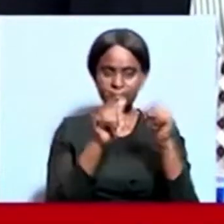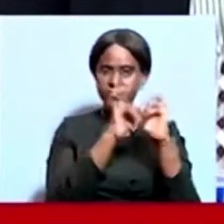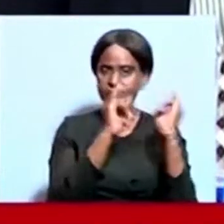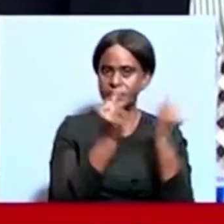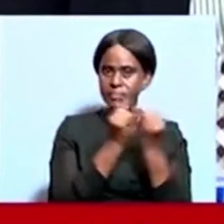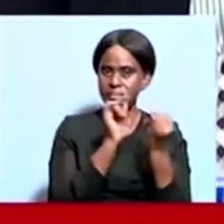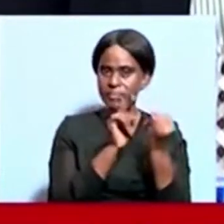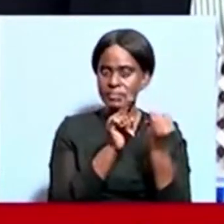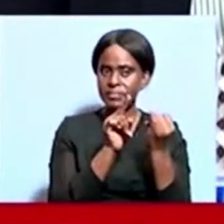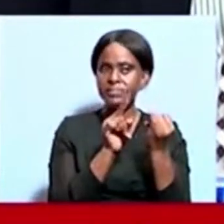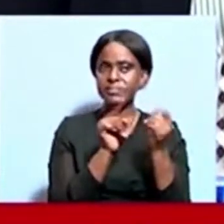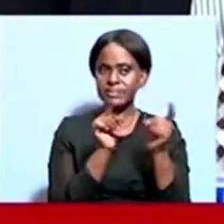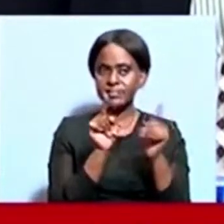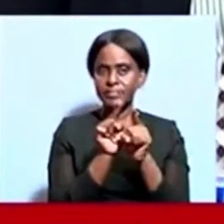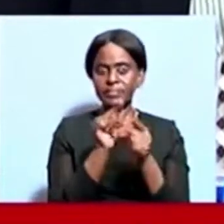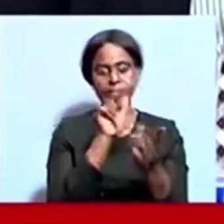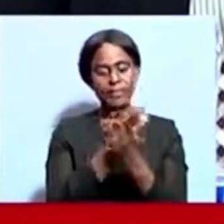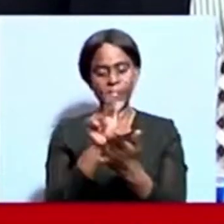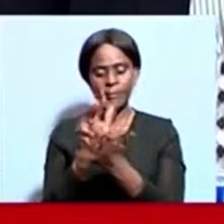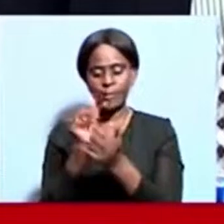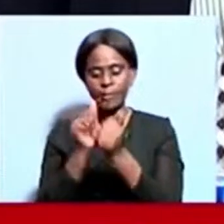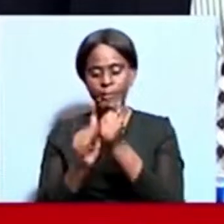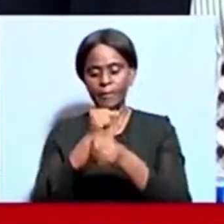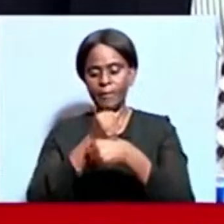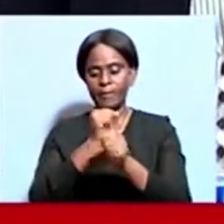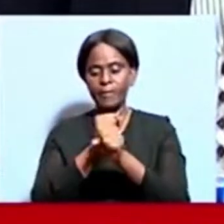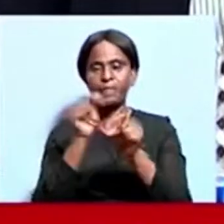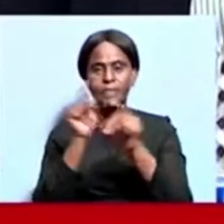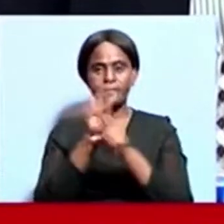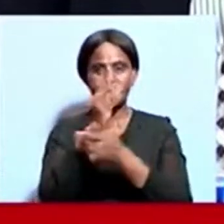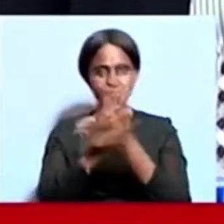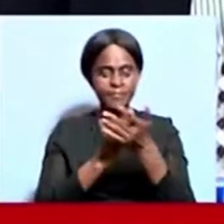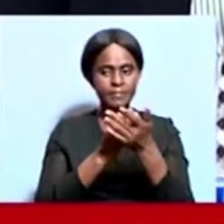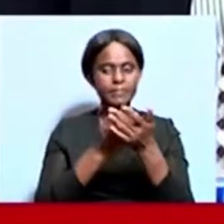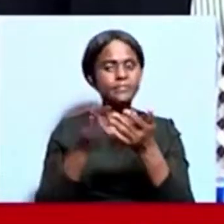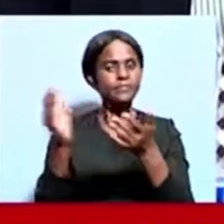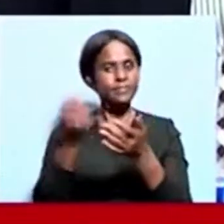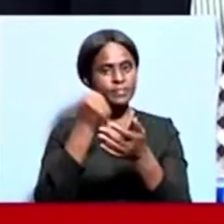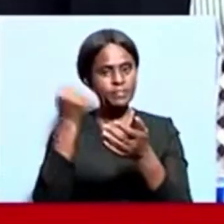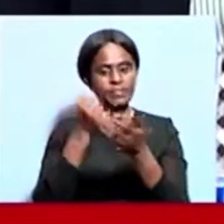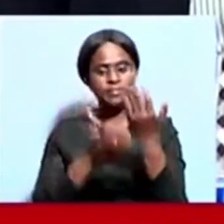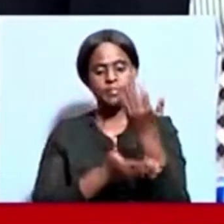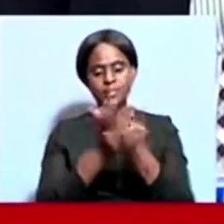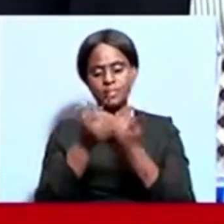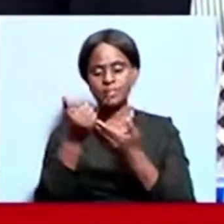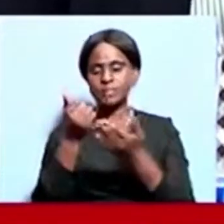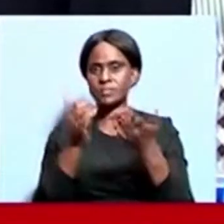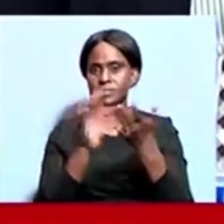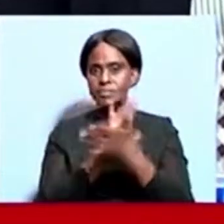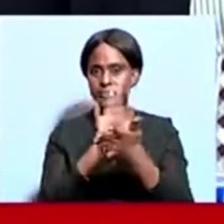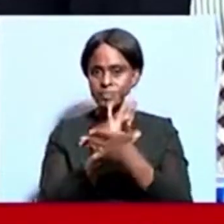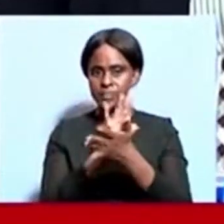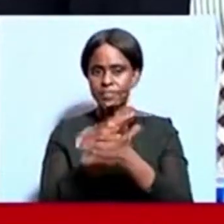institution, approvals that were made, and some seizure documents that are all in Appendix